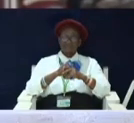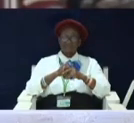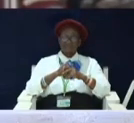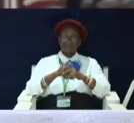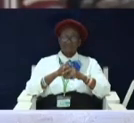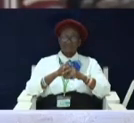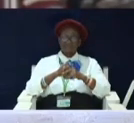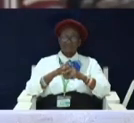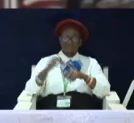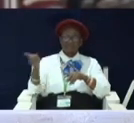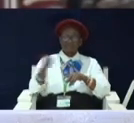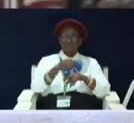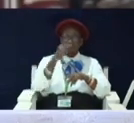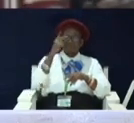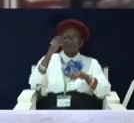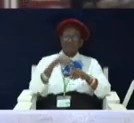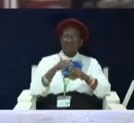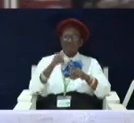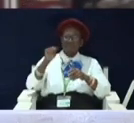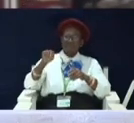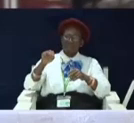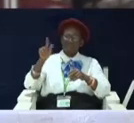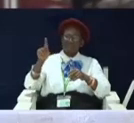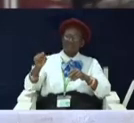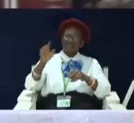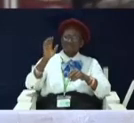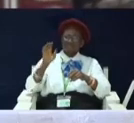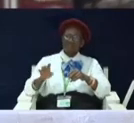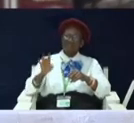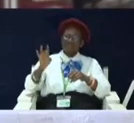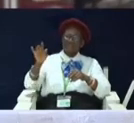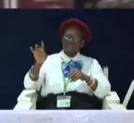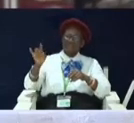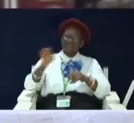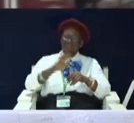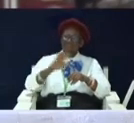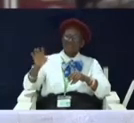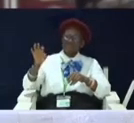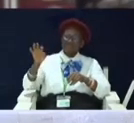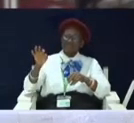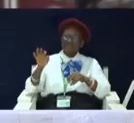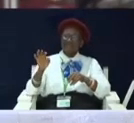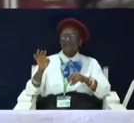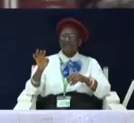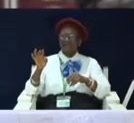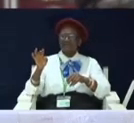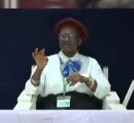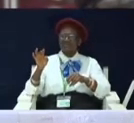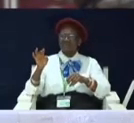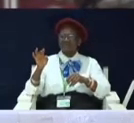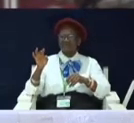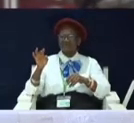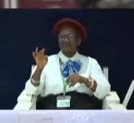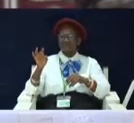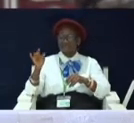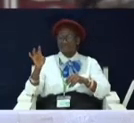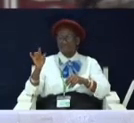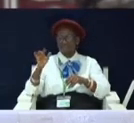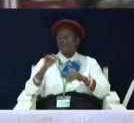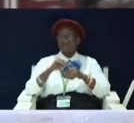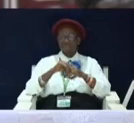See, in Matthew chapter 18, verse 19. Iwe Matthew, orikeji dilogun, este kokan dilogun.